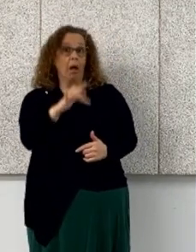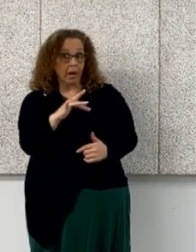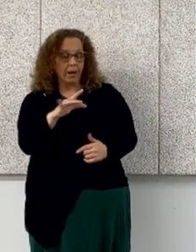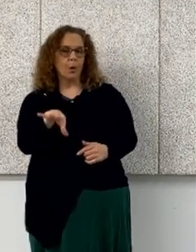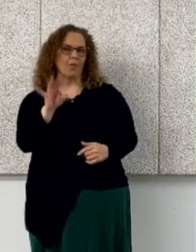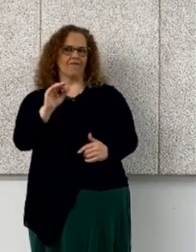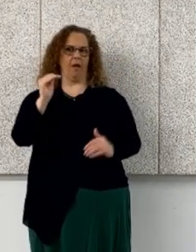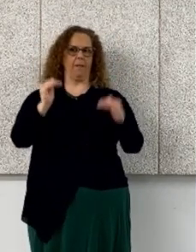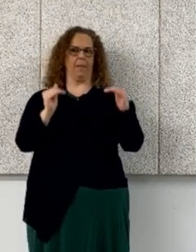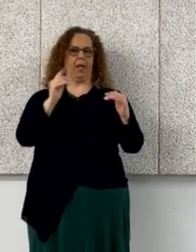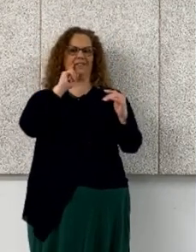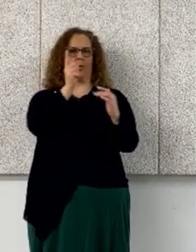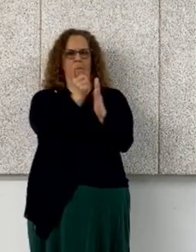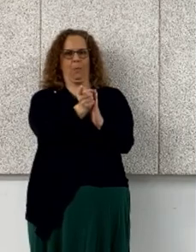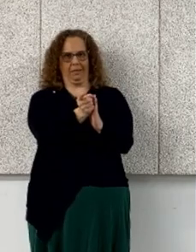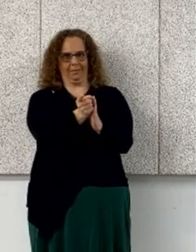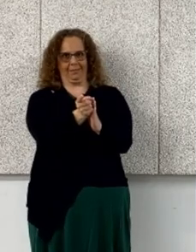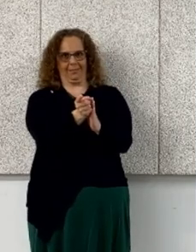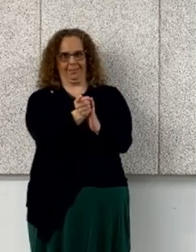particular moment.